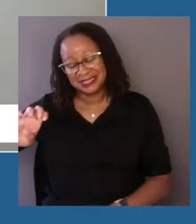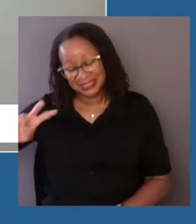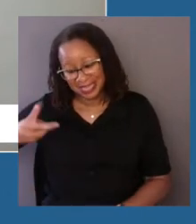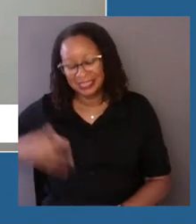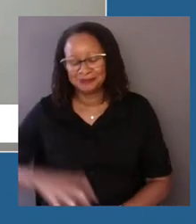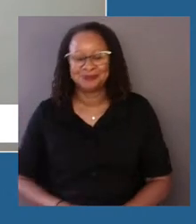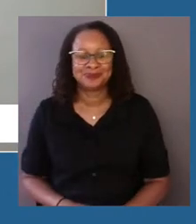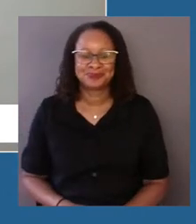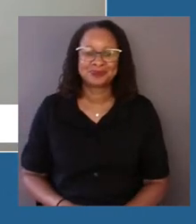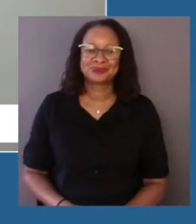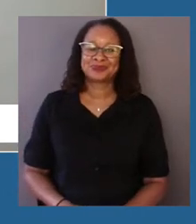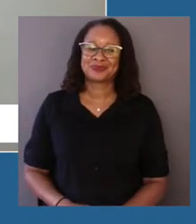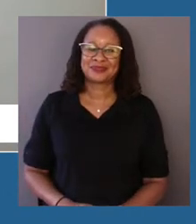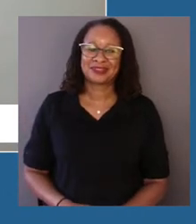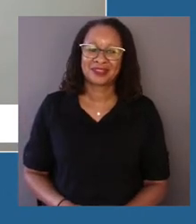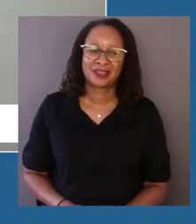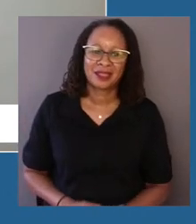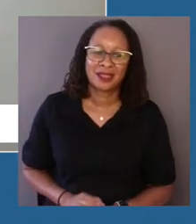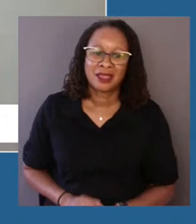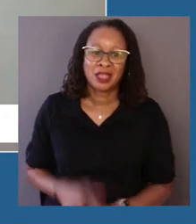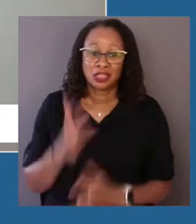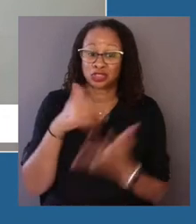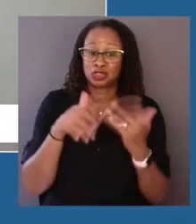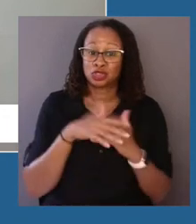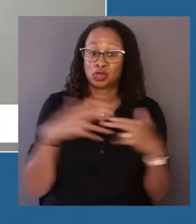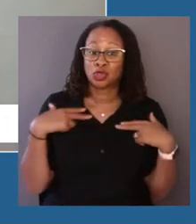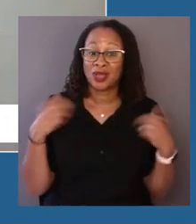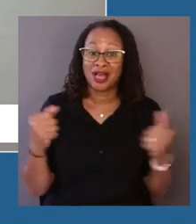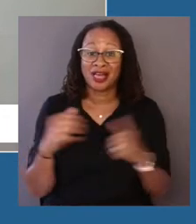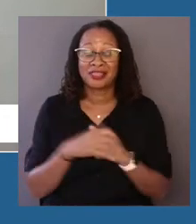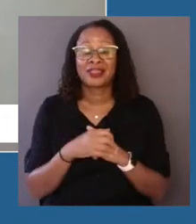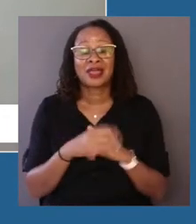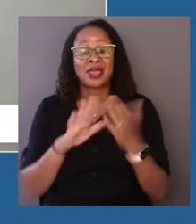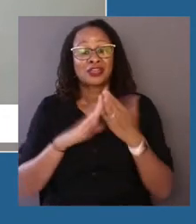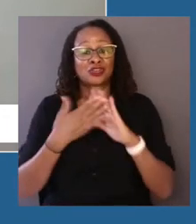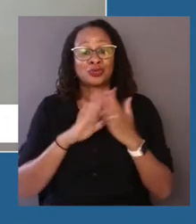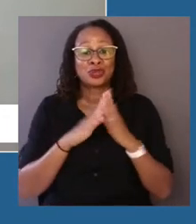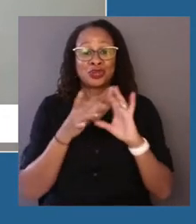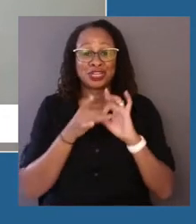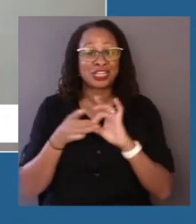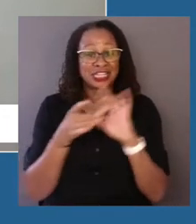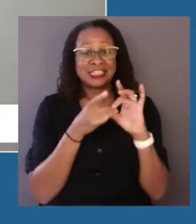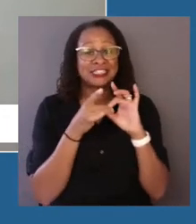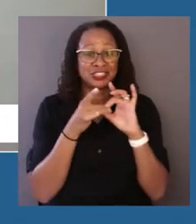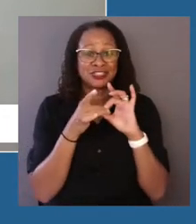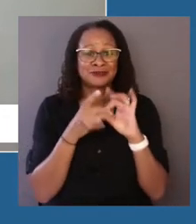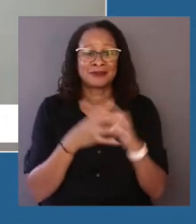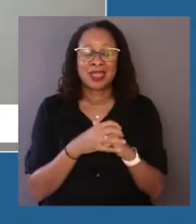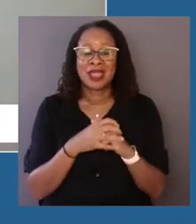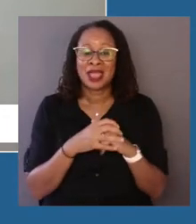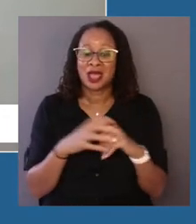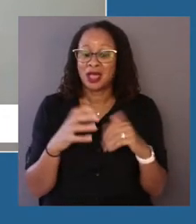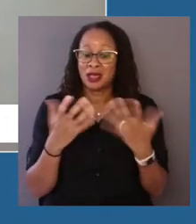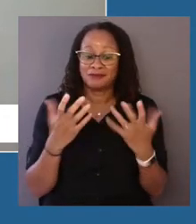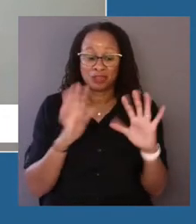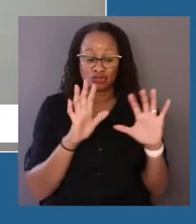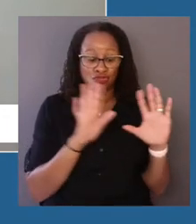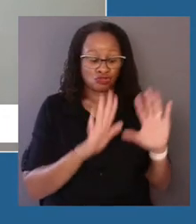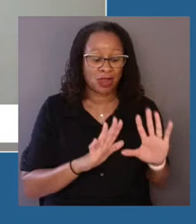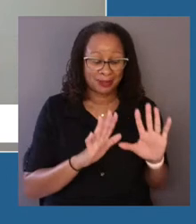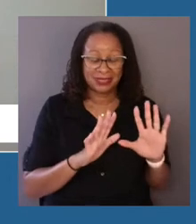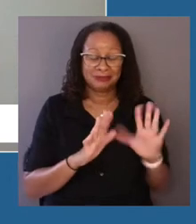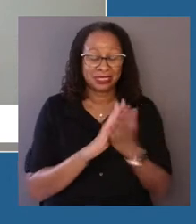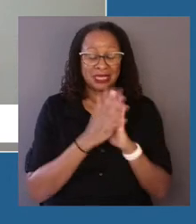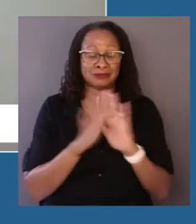Social health and community cohesion, the way that the climate crisis is a community challenge and the crises